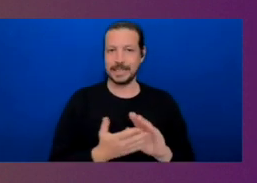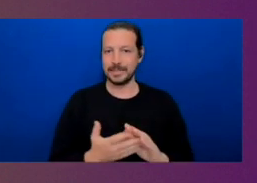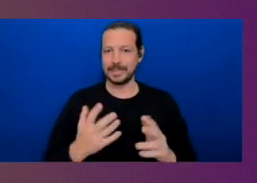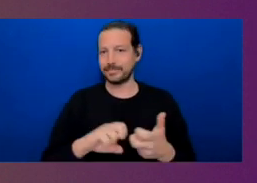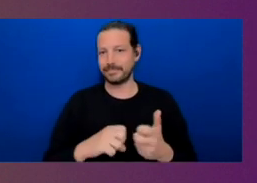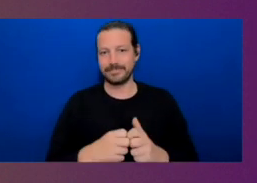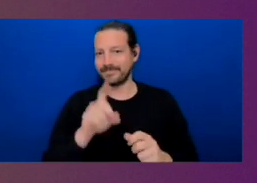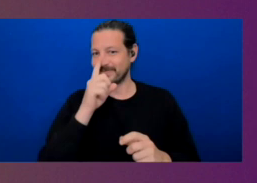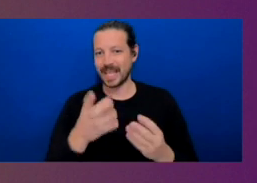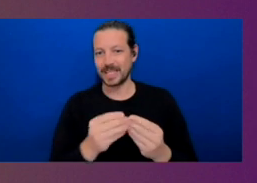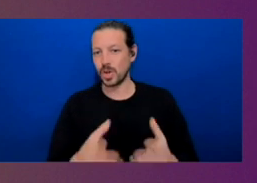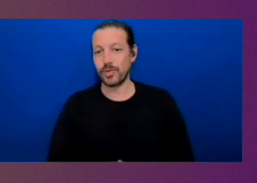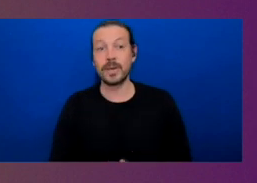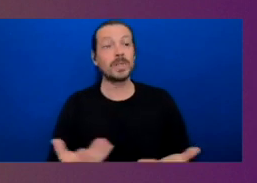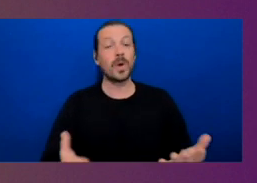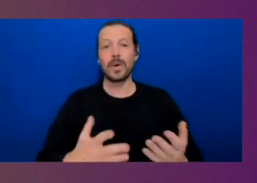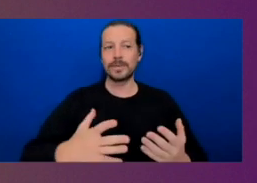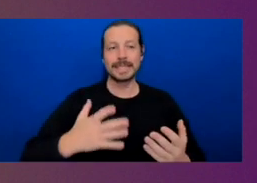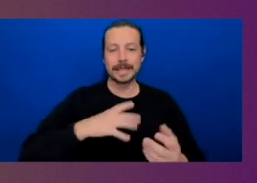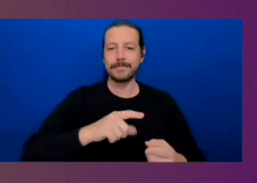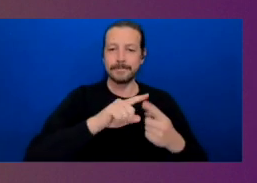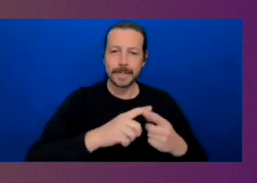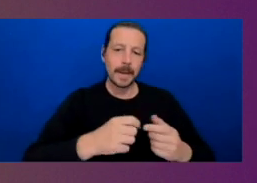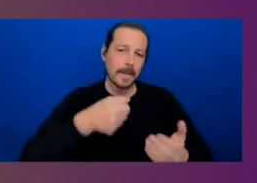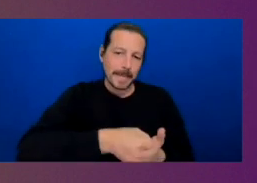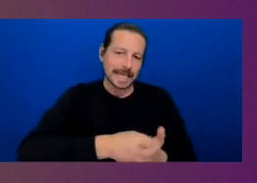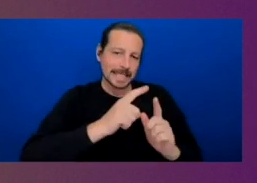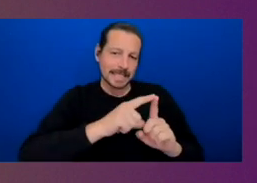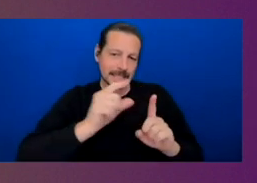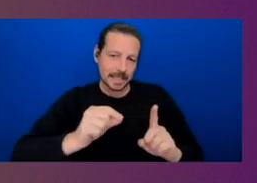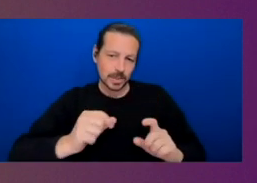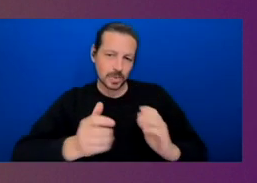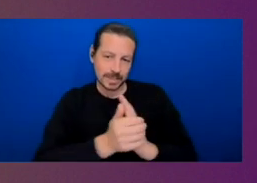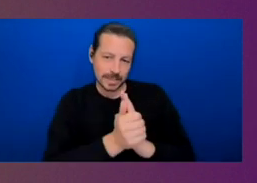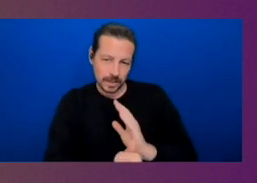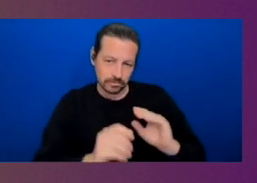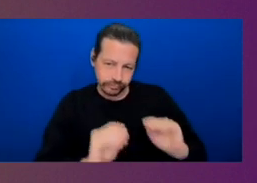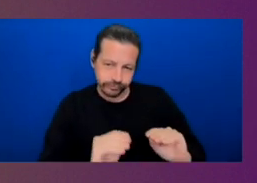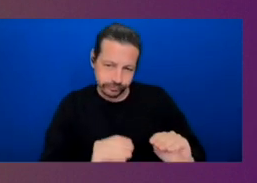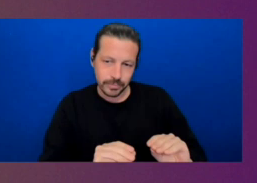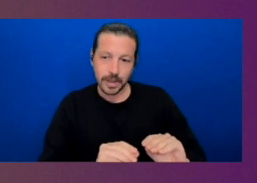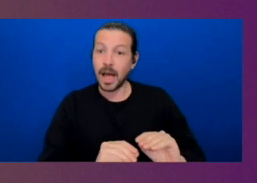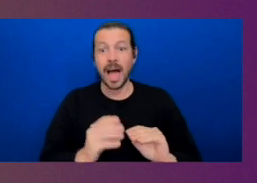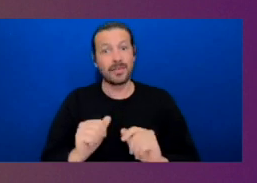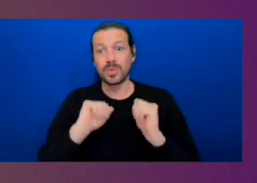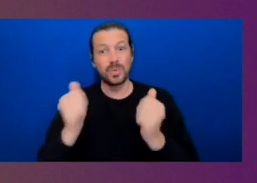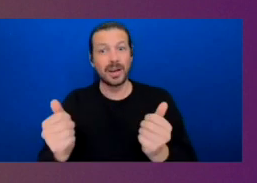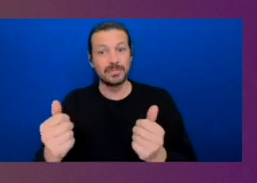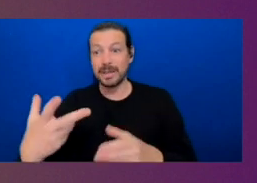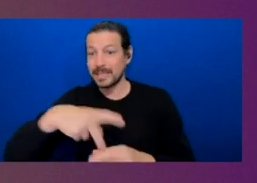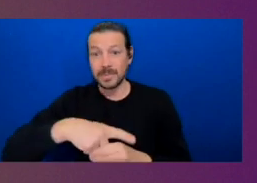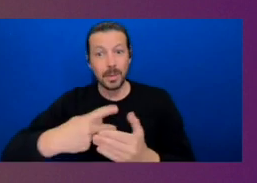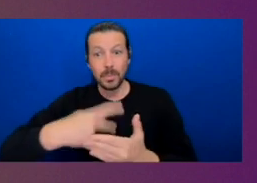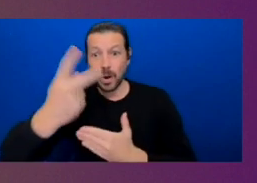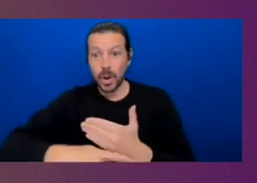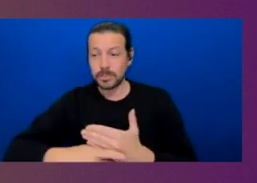first basic digital skills, and then the more advanced skills. There are a bunch of great certification programs that at Google, we